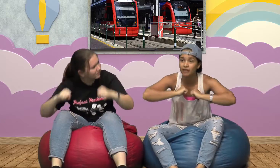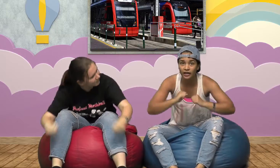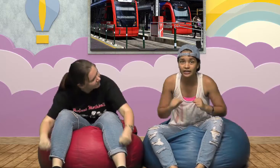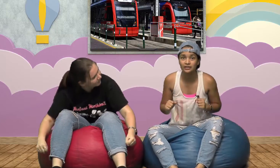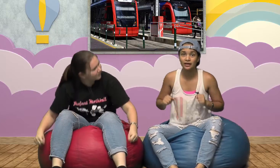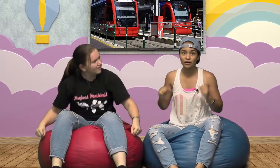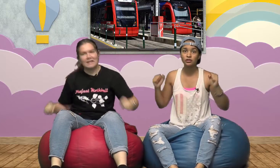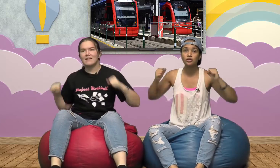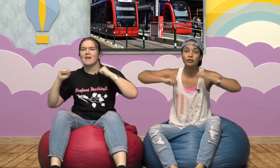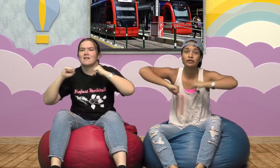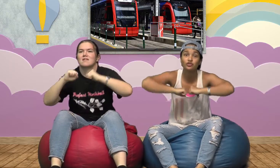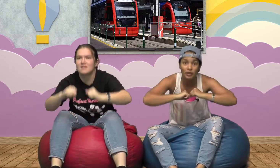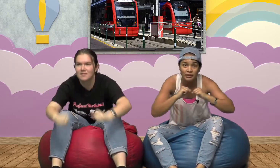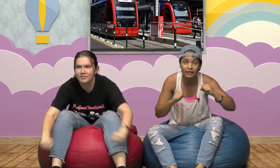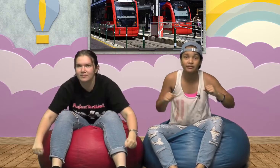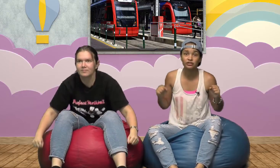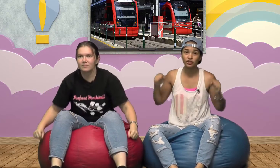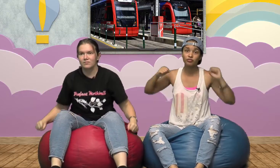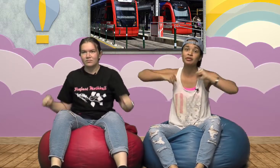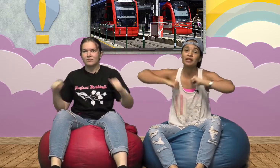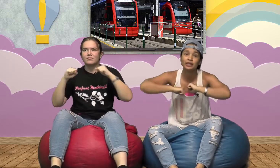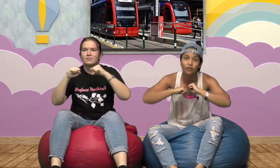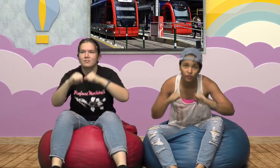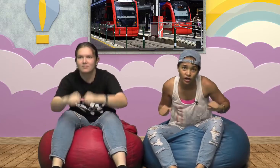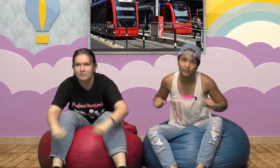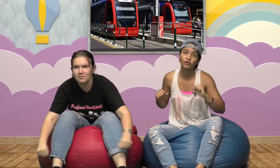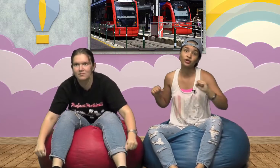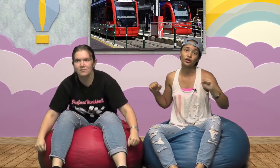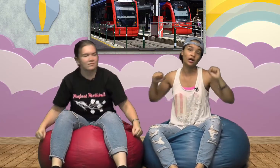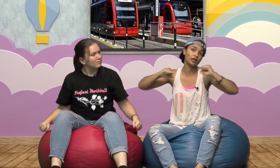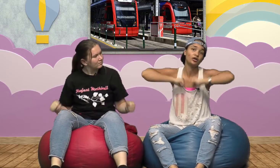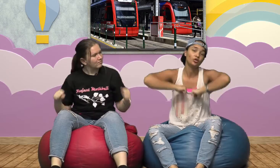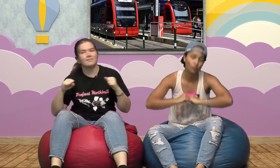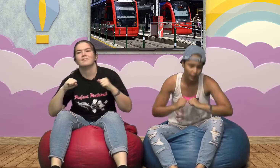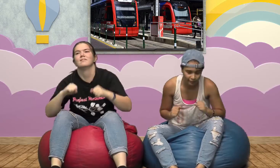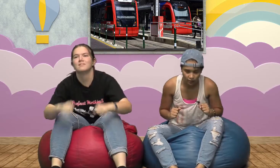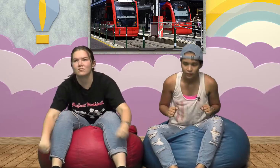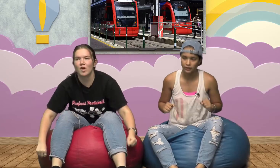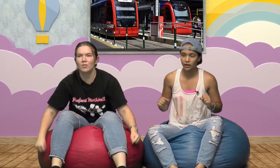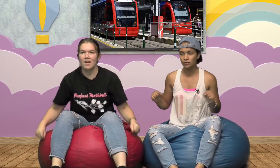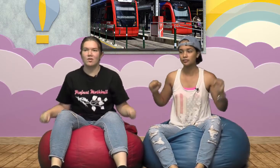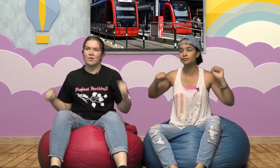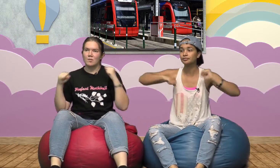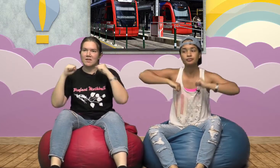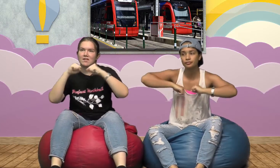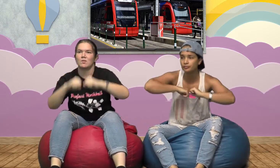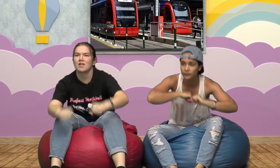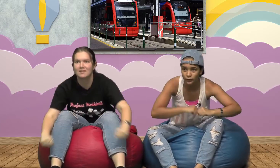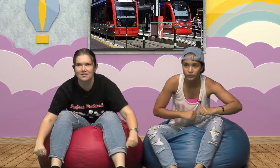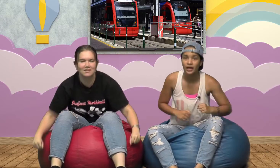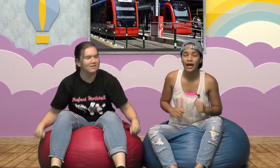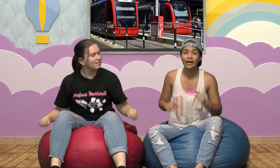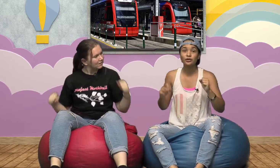a lifeguard that's around when you're Yes. swimming, if it's not your mommy, daddy, or your auntie, or your uncle, whoever. Don't ever go swimming